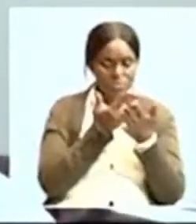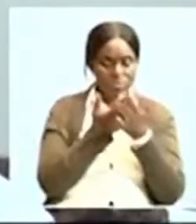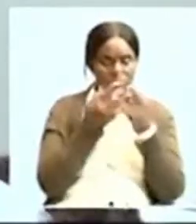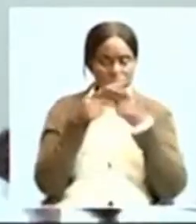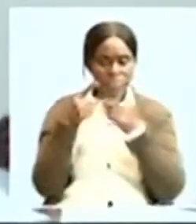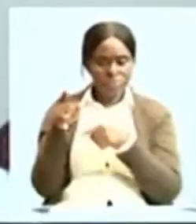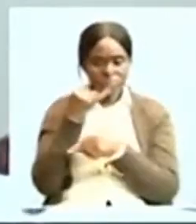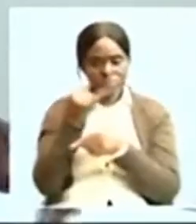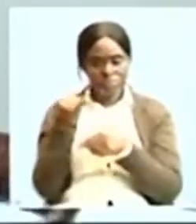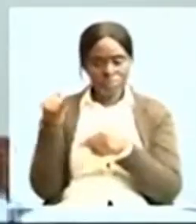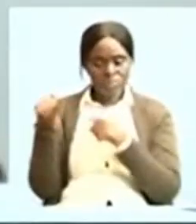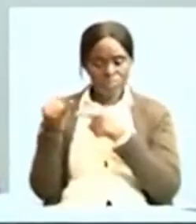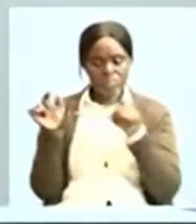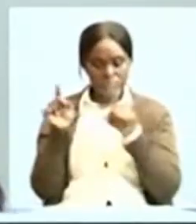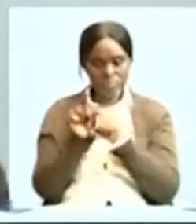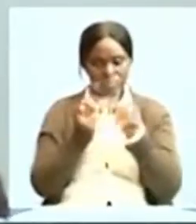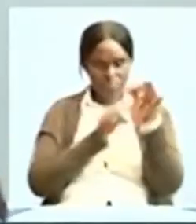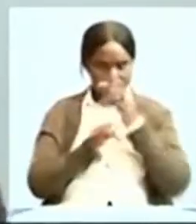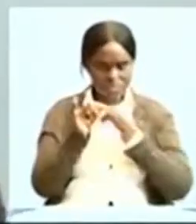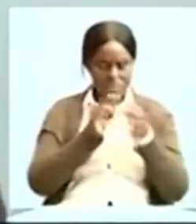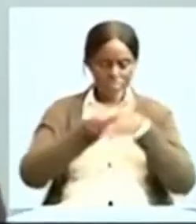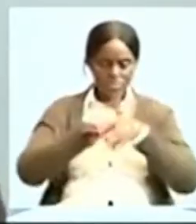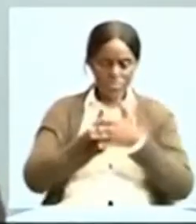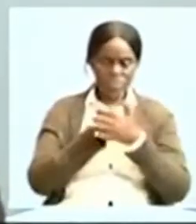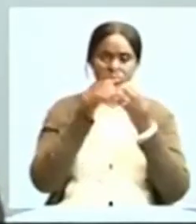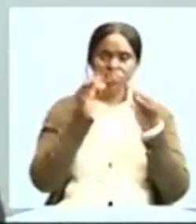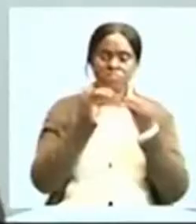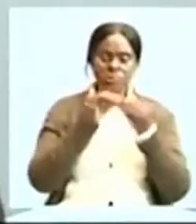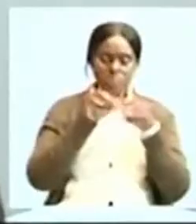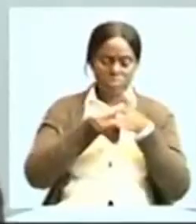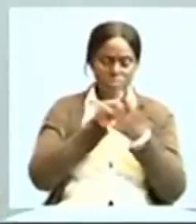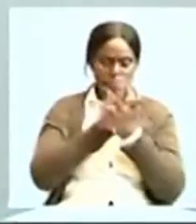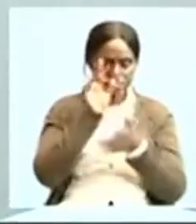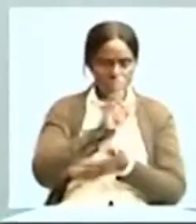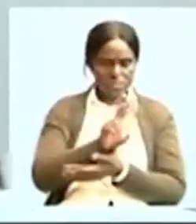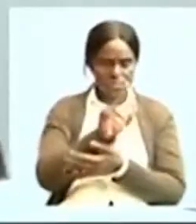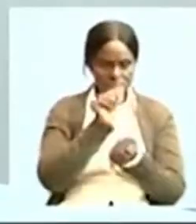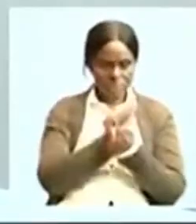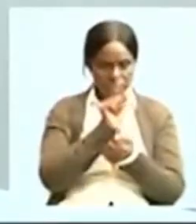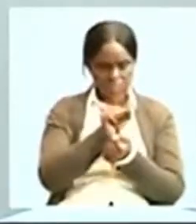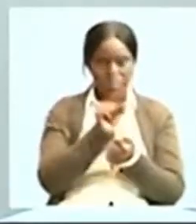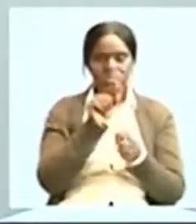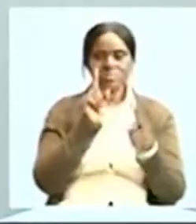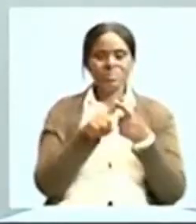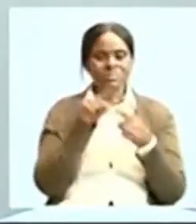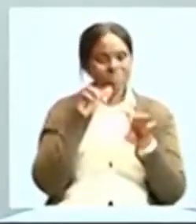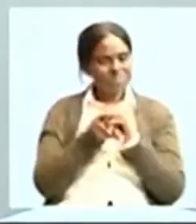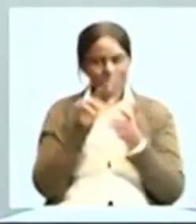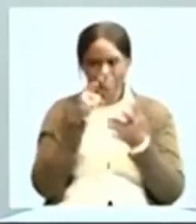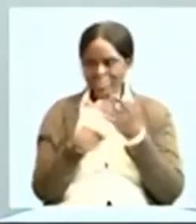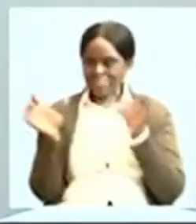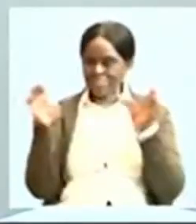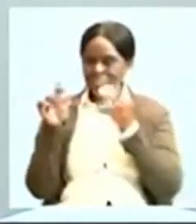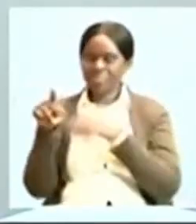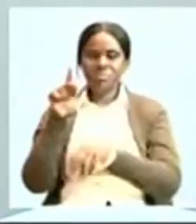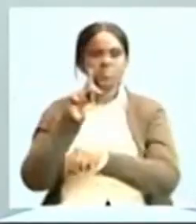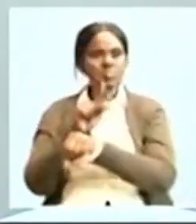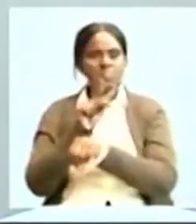cross-cutting issues are explaining how much you have used to do this, but on the community